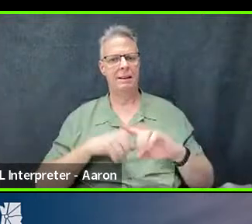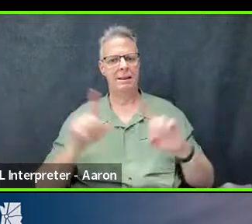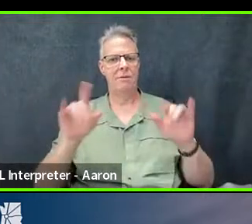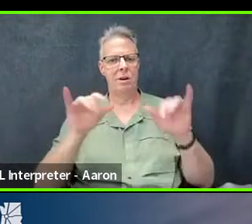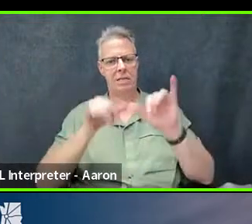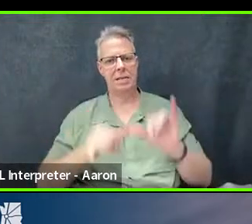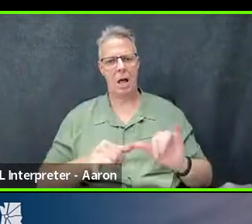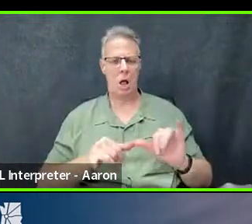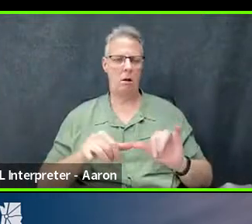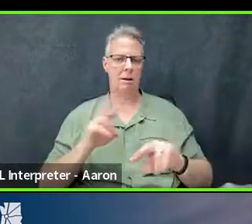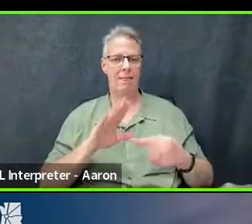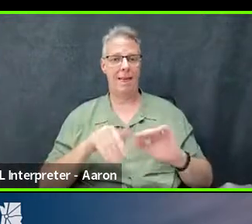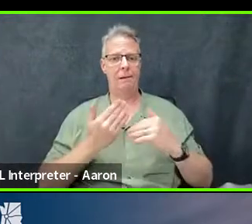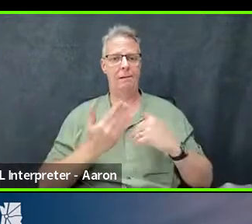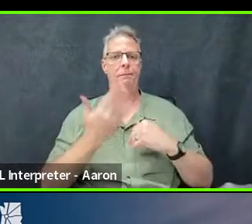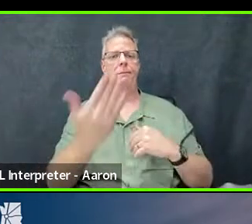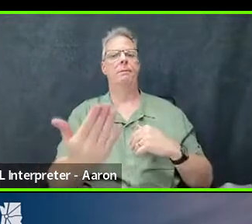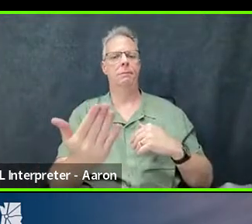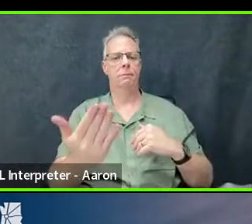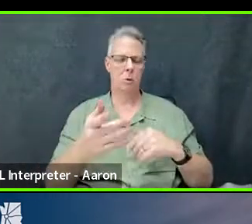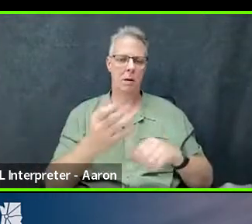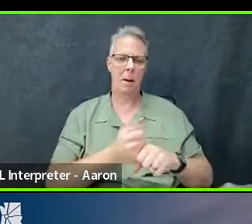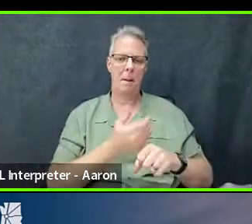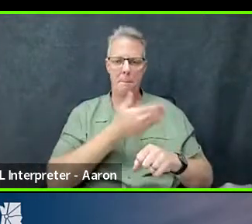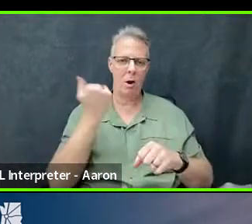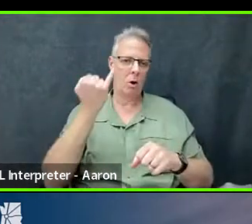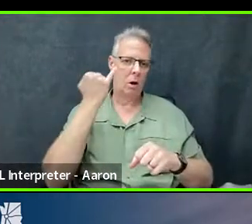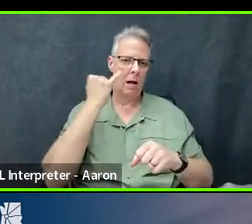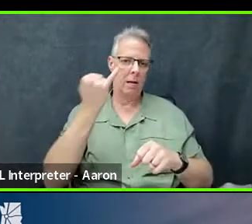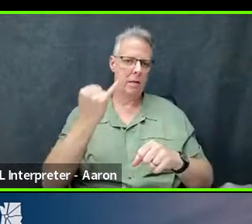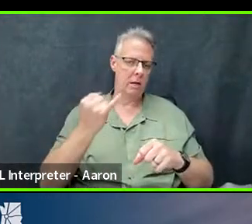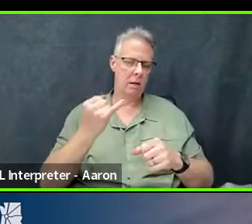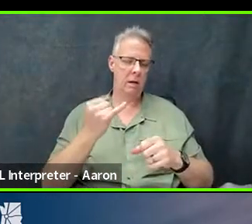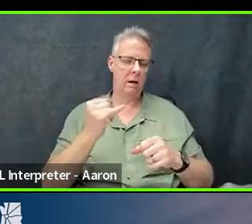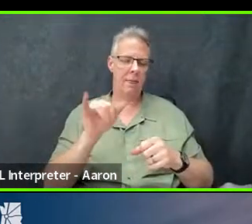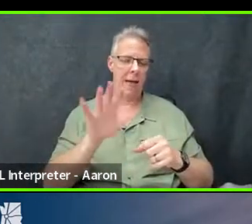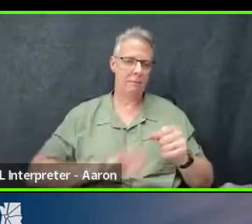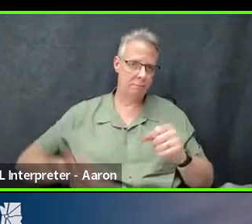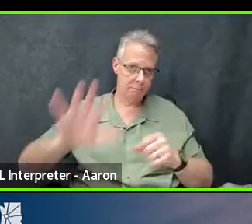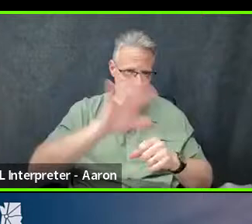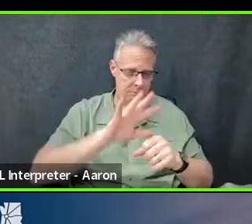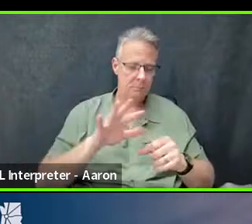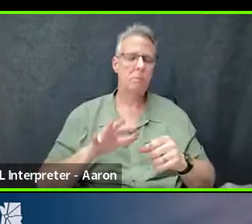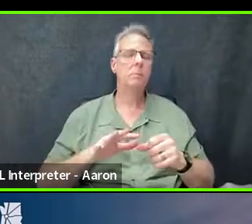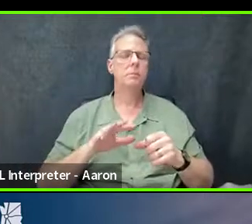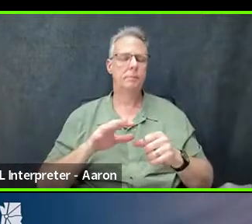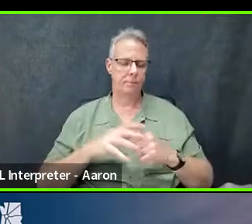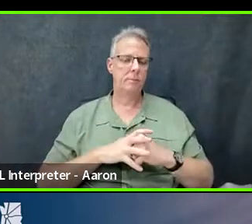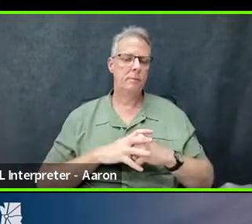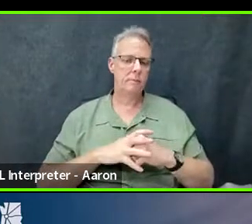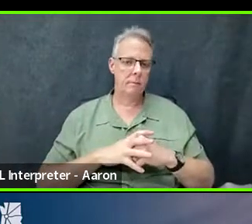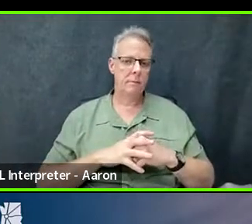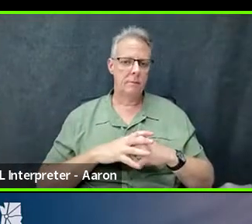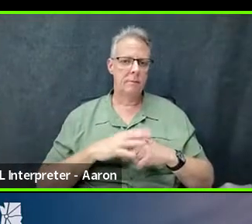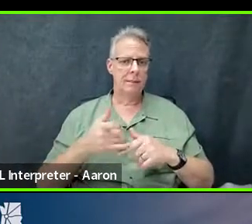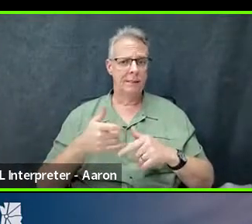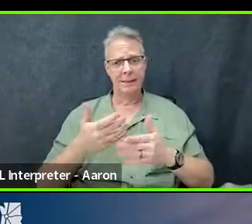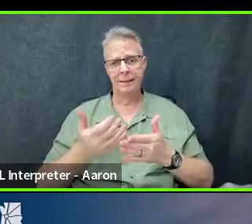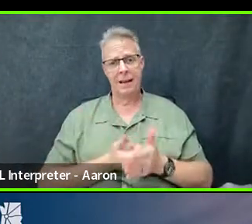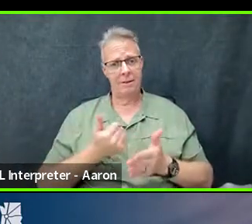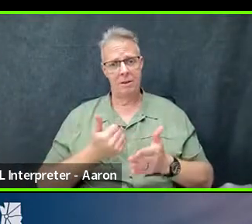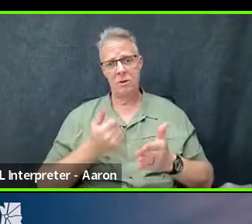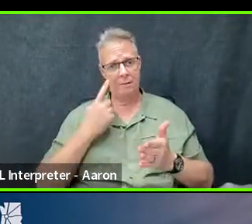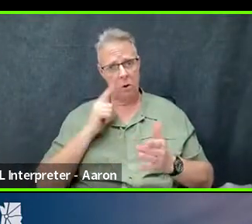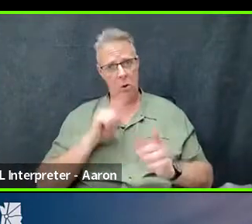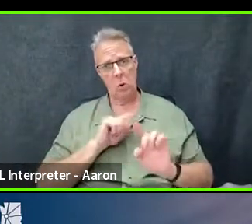scale, so that you can get a better sense of those acquisitions, and certainly take advantage of